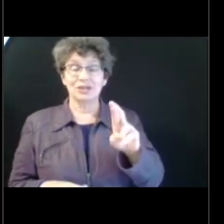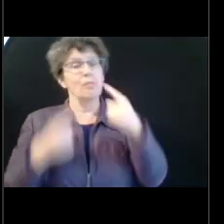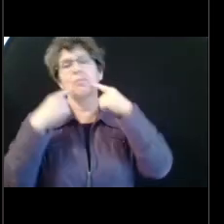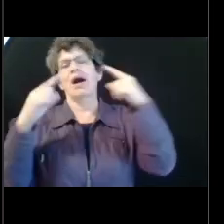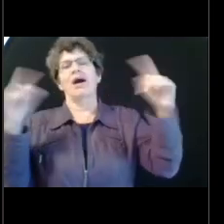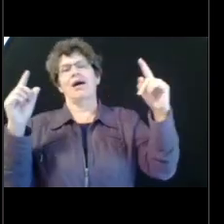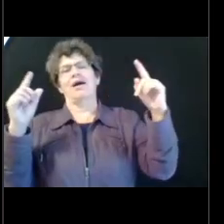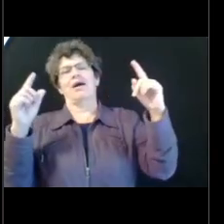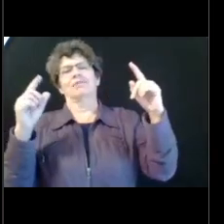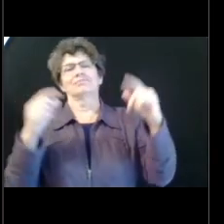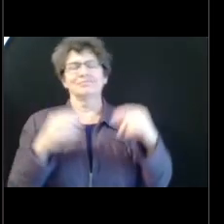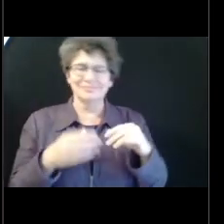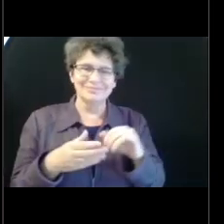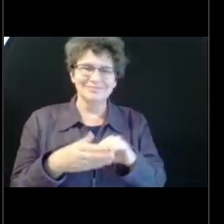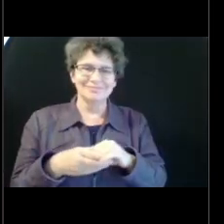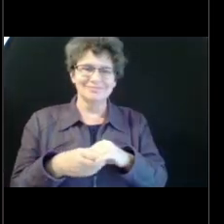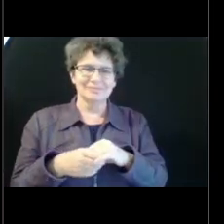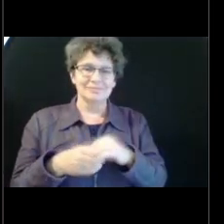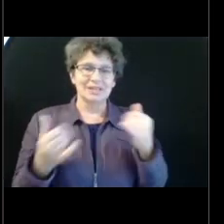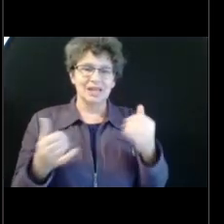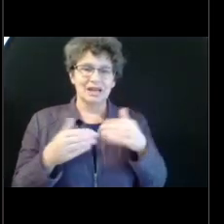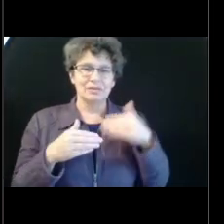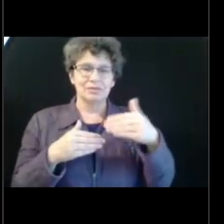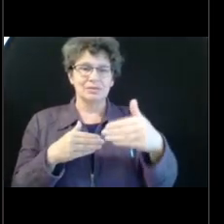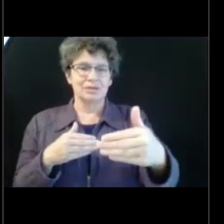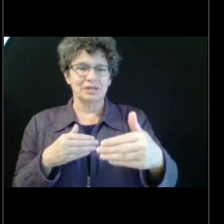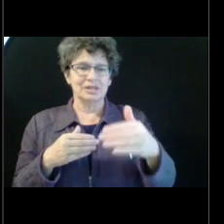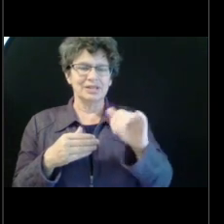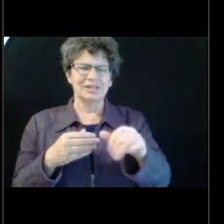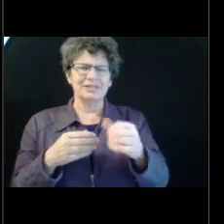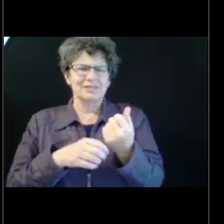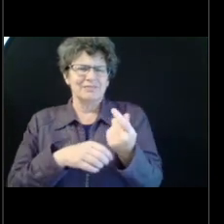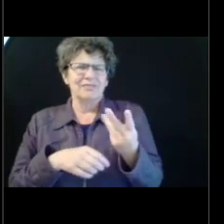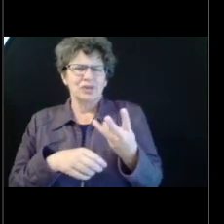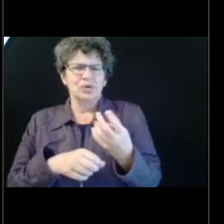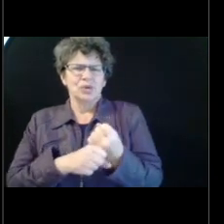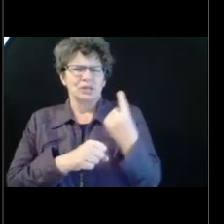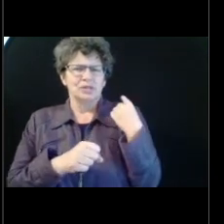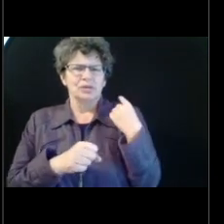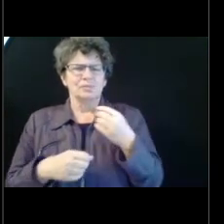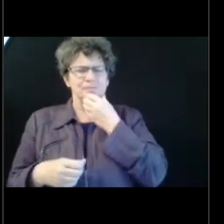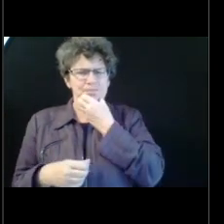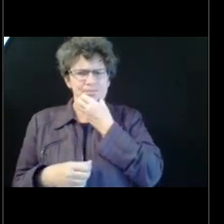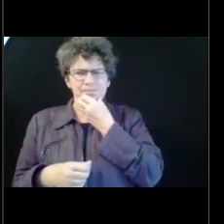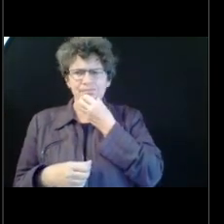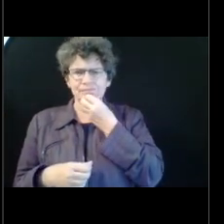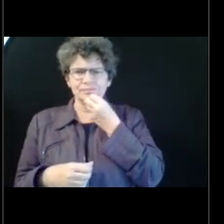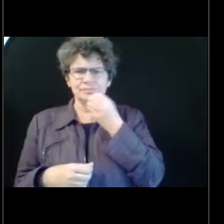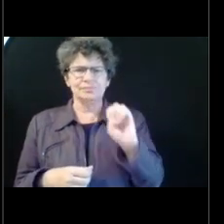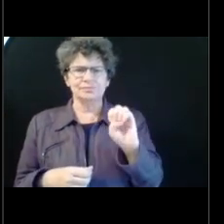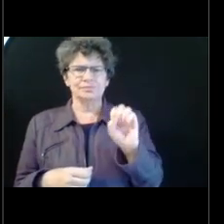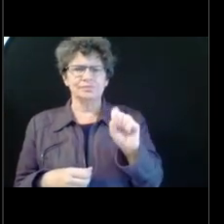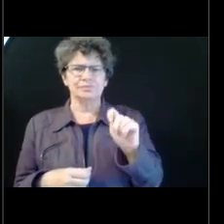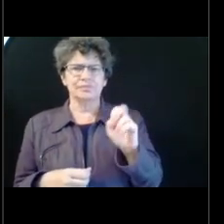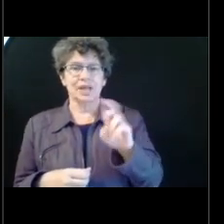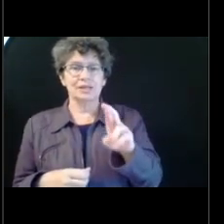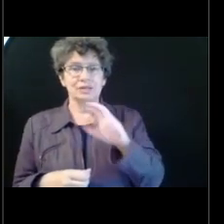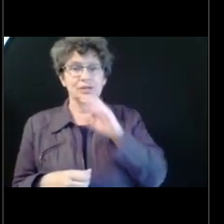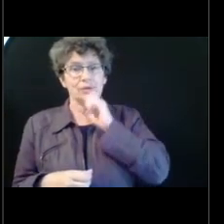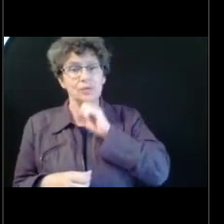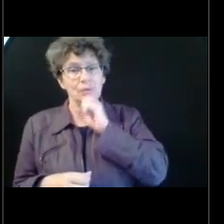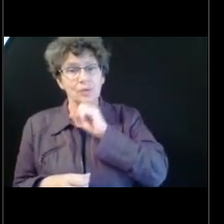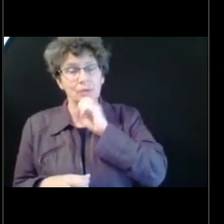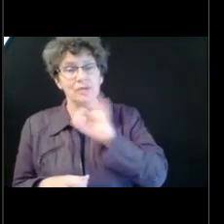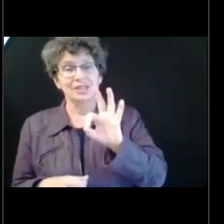Now, fast forward, this is actually a couple of years ago. Esther reached 90, a year